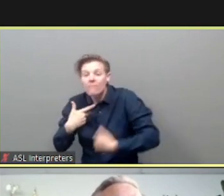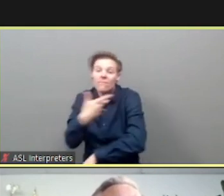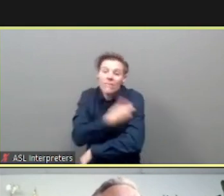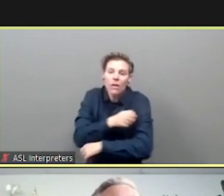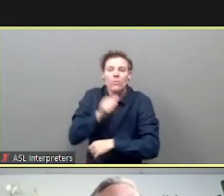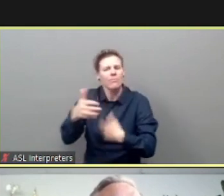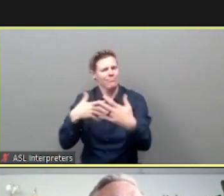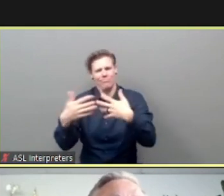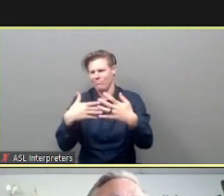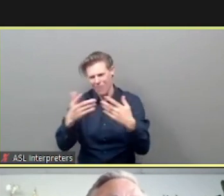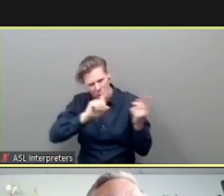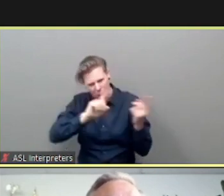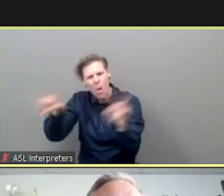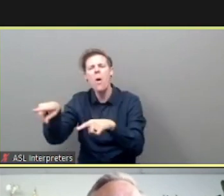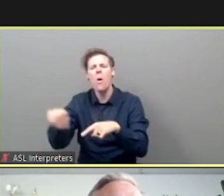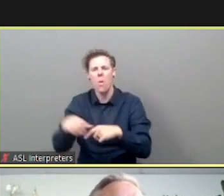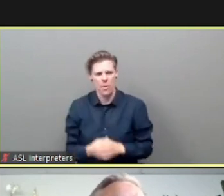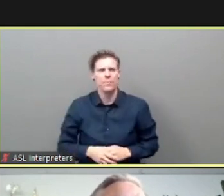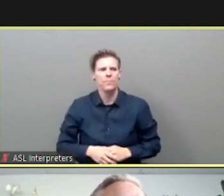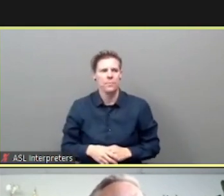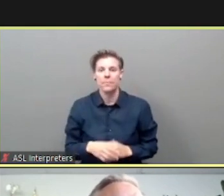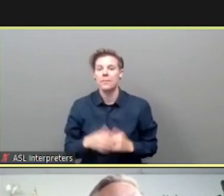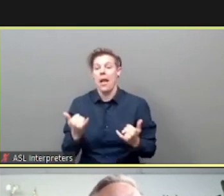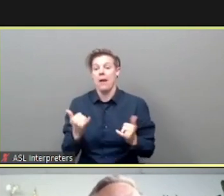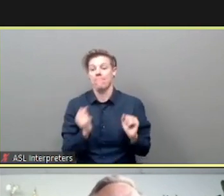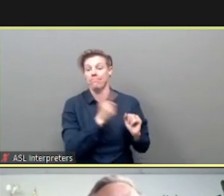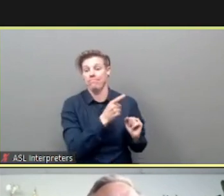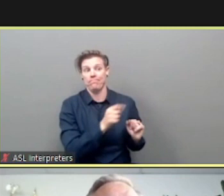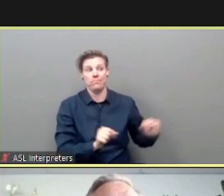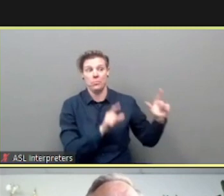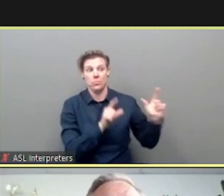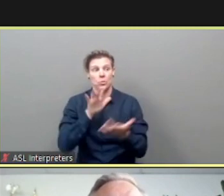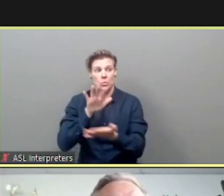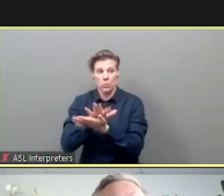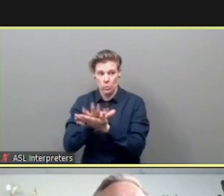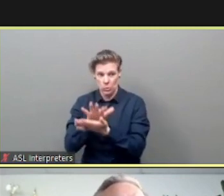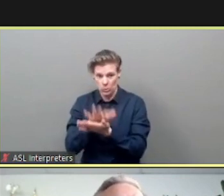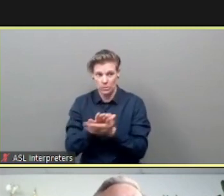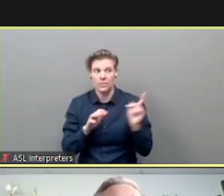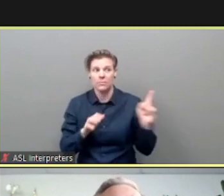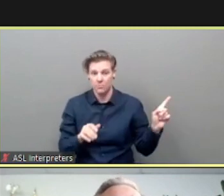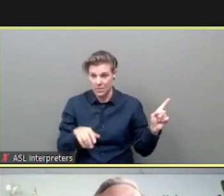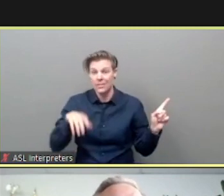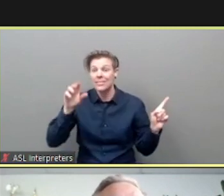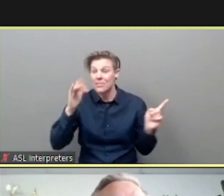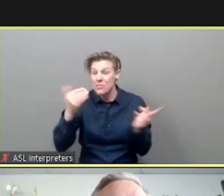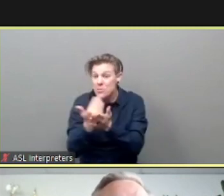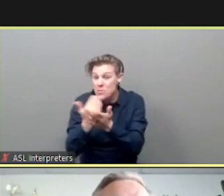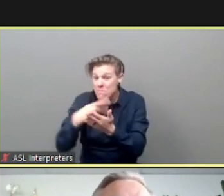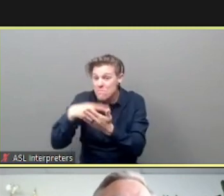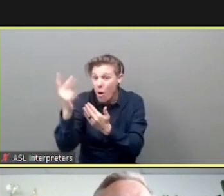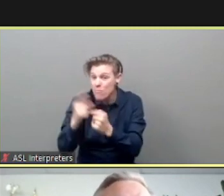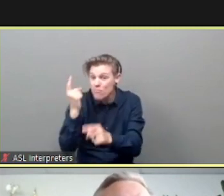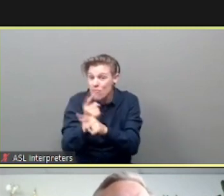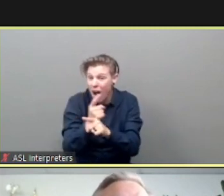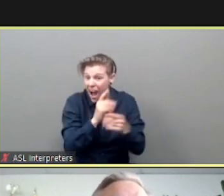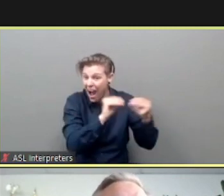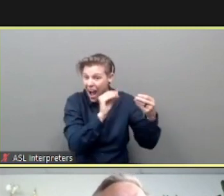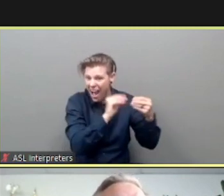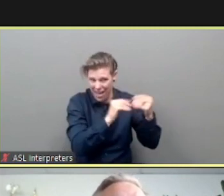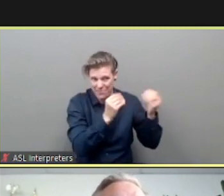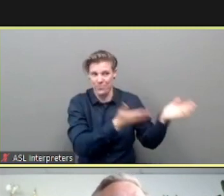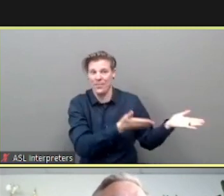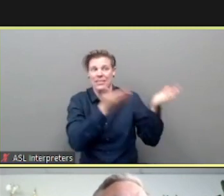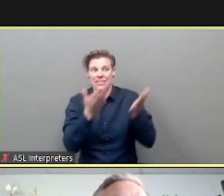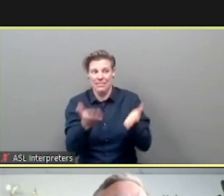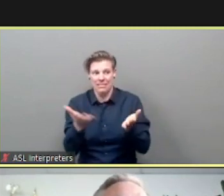schools, Kurt went over the program that we're doing, had almost 1,000 cases